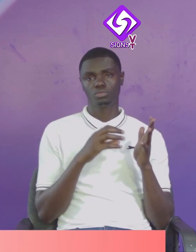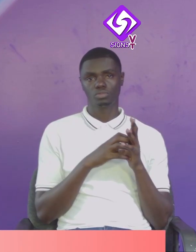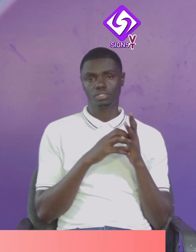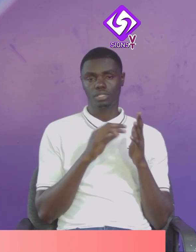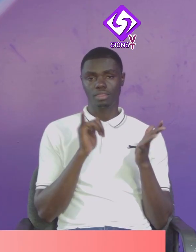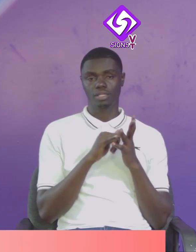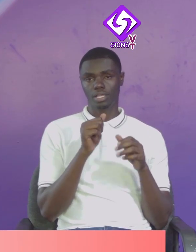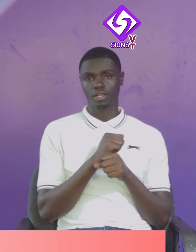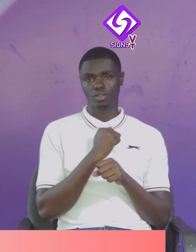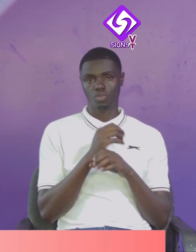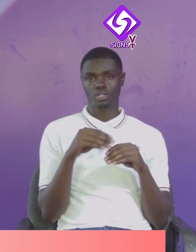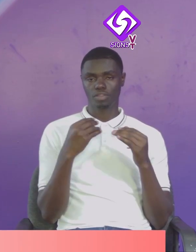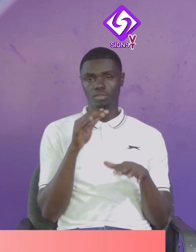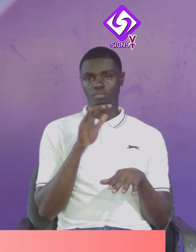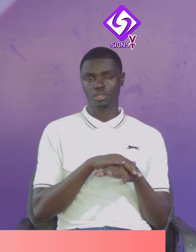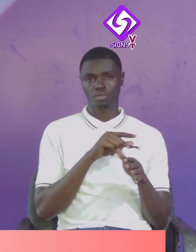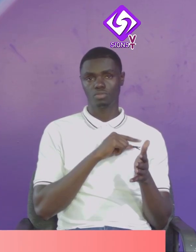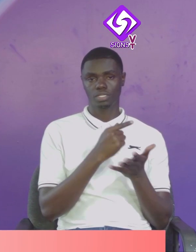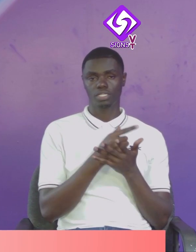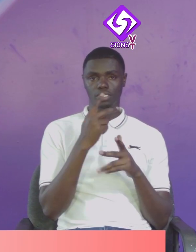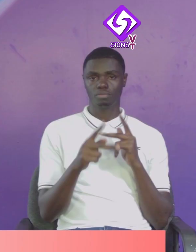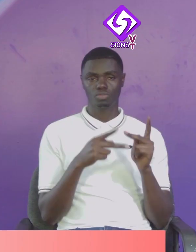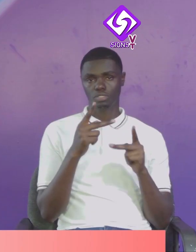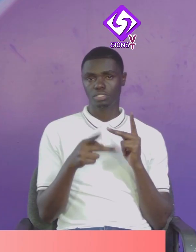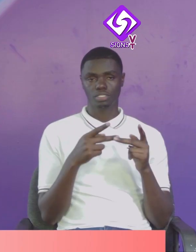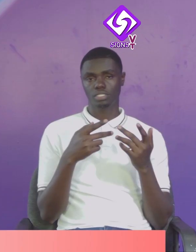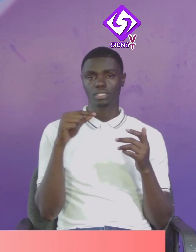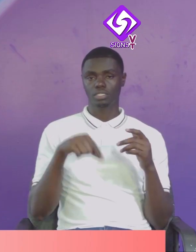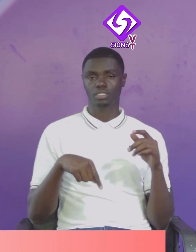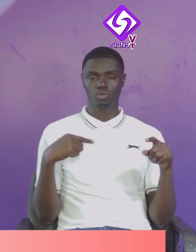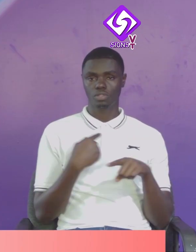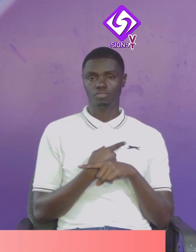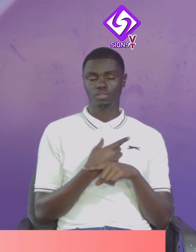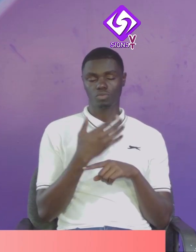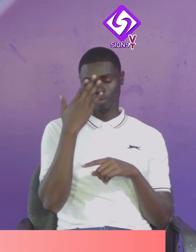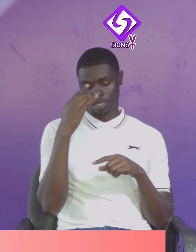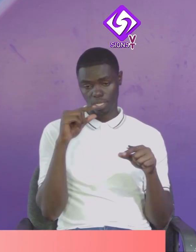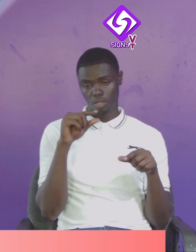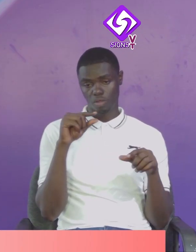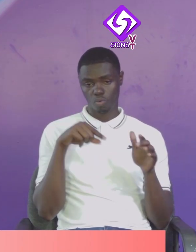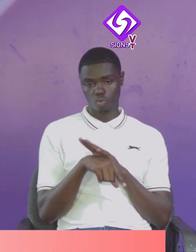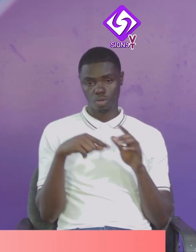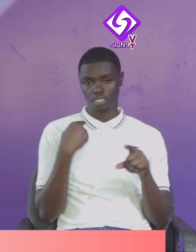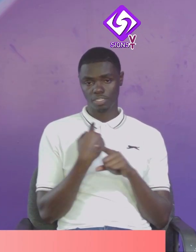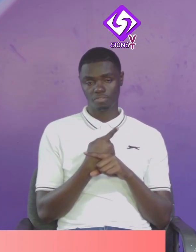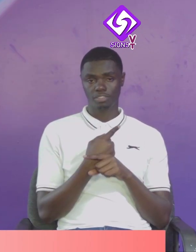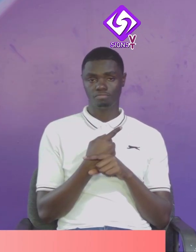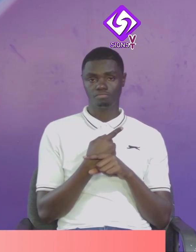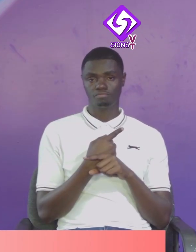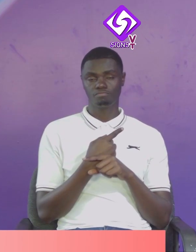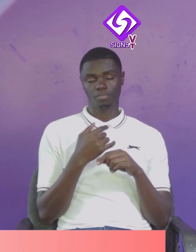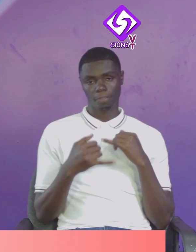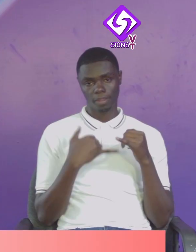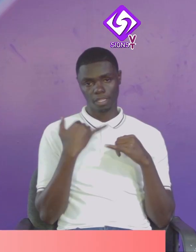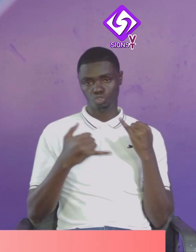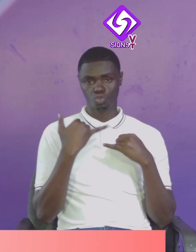them that good grace of proceeding is the goal difference, because the goal difference there, Iceland are enjoying with quite a